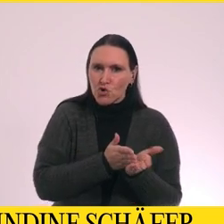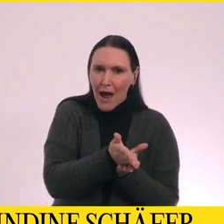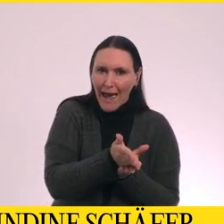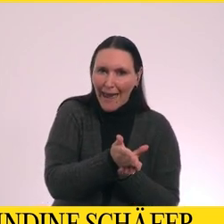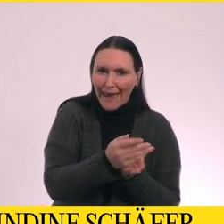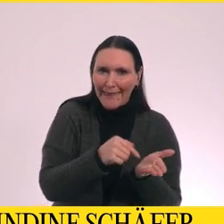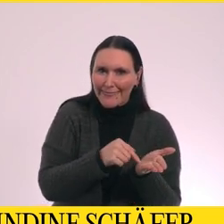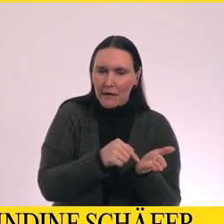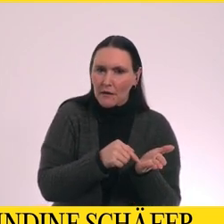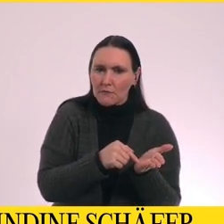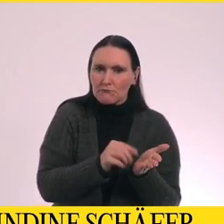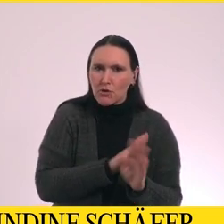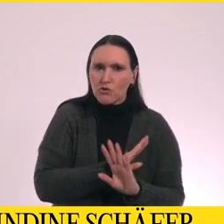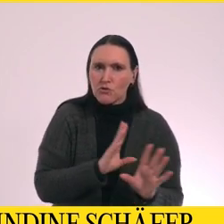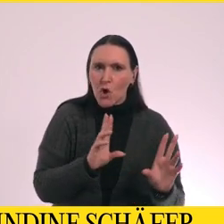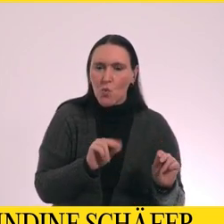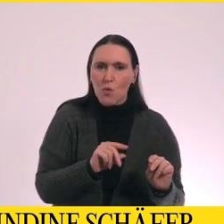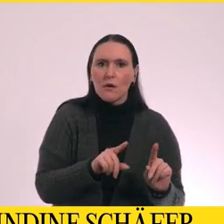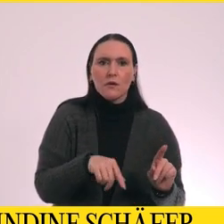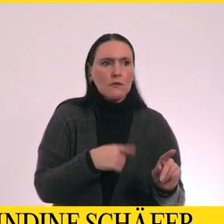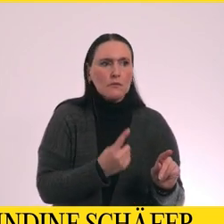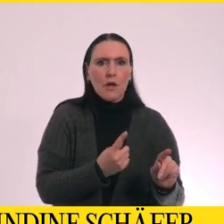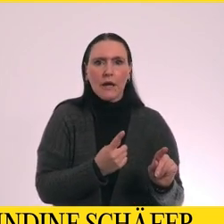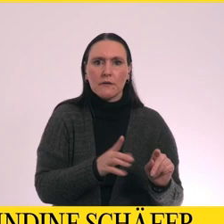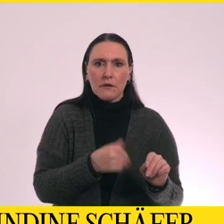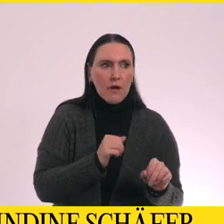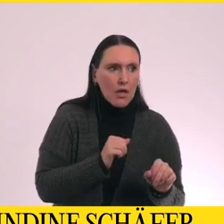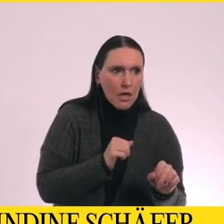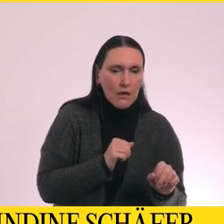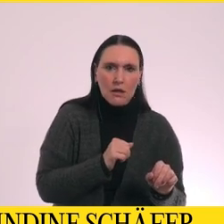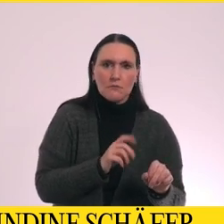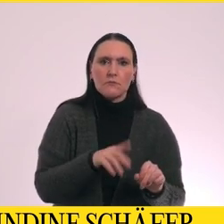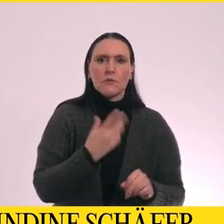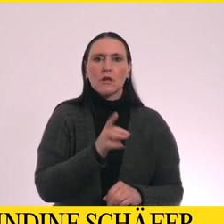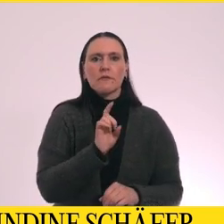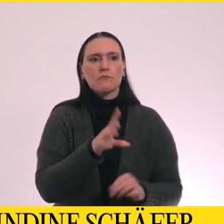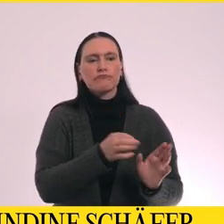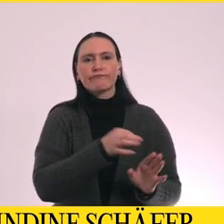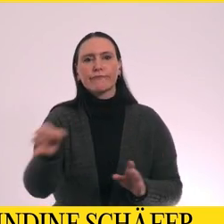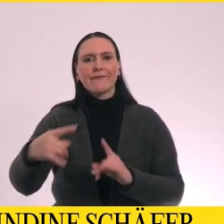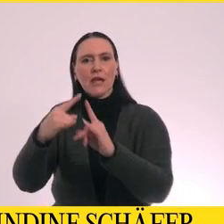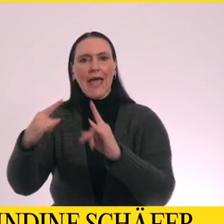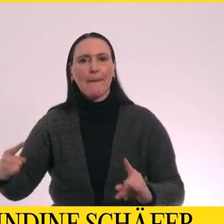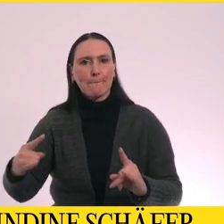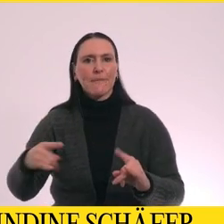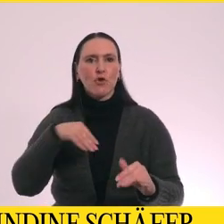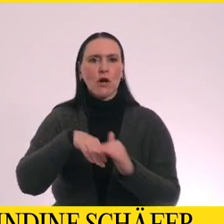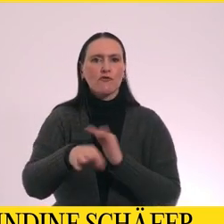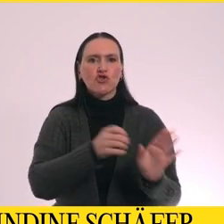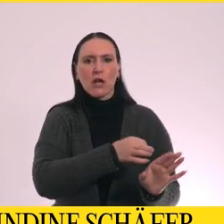camp or a deportation camp. And then after a while, if their cases are like, you know, handled